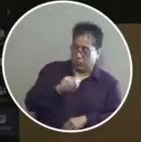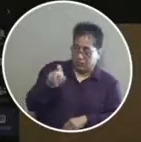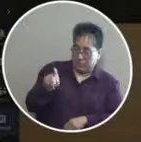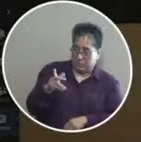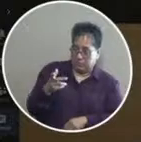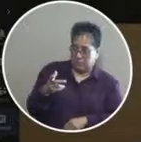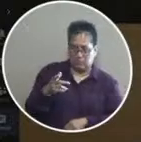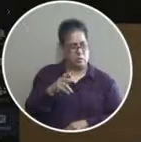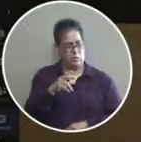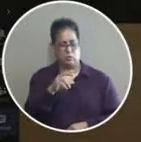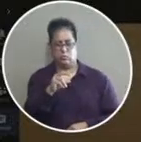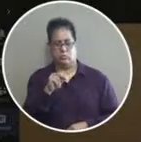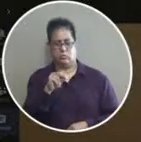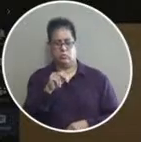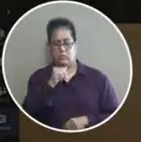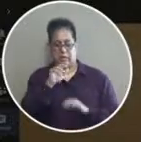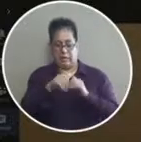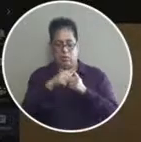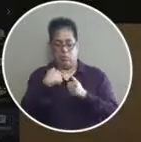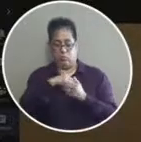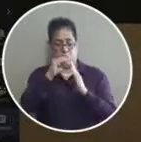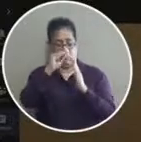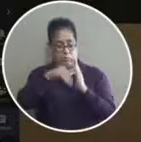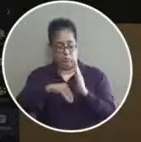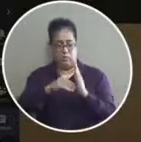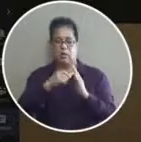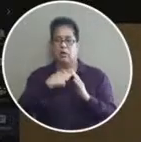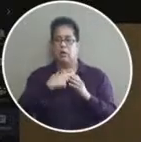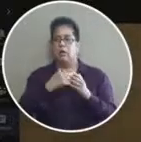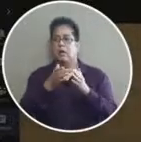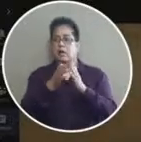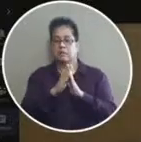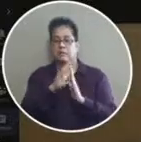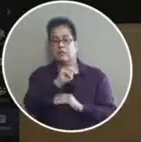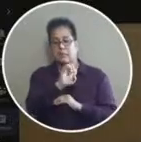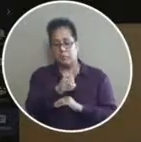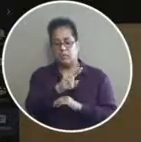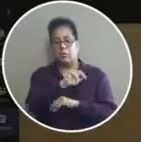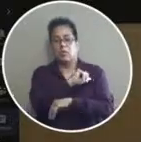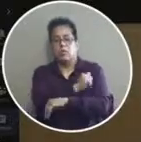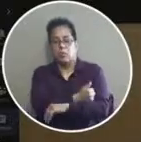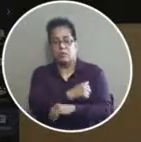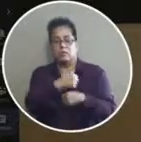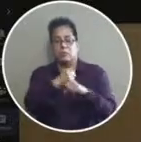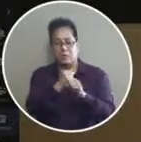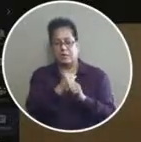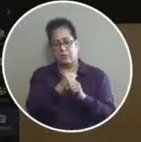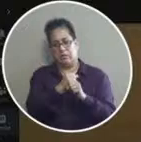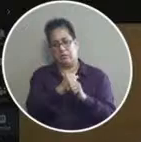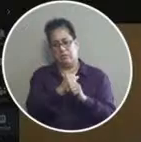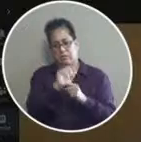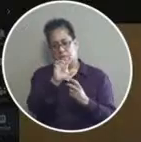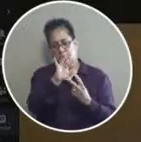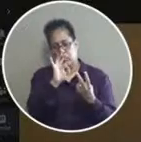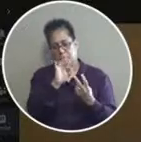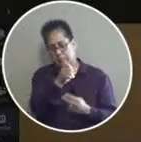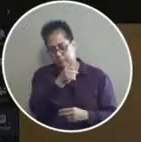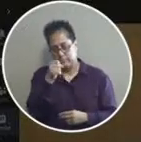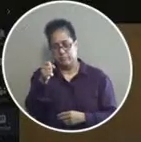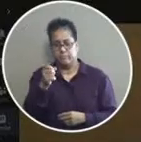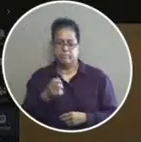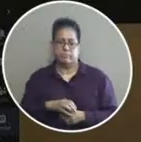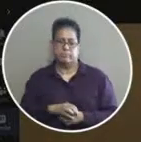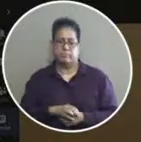Not necessarily, sir. Not in the way we've written this. We're just asking that the mayor be authorized to make that appointment.